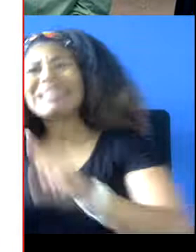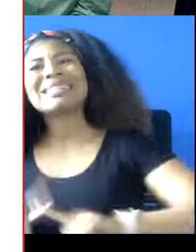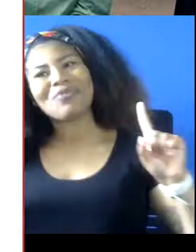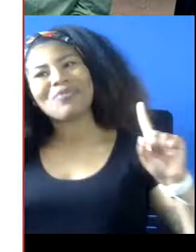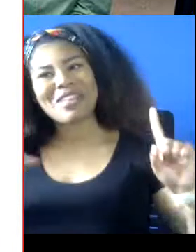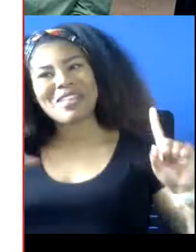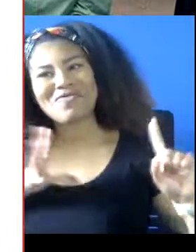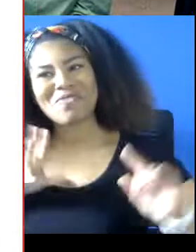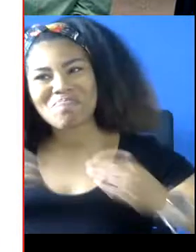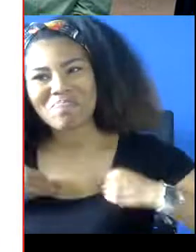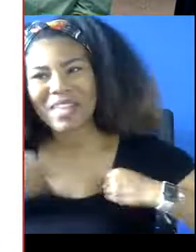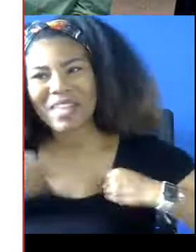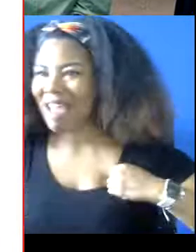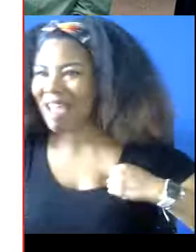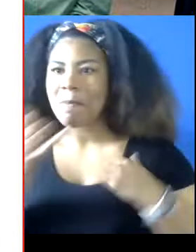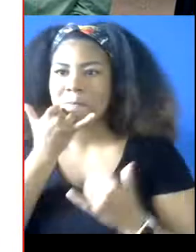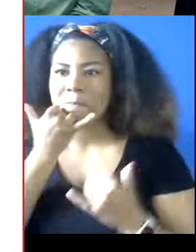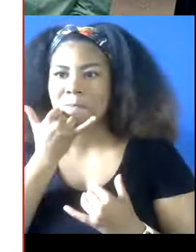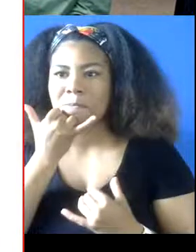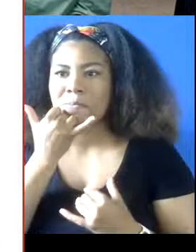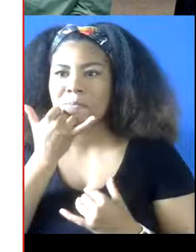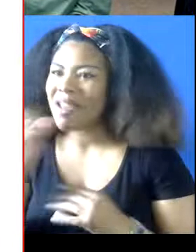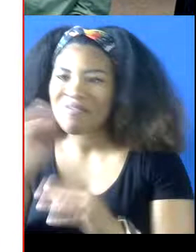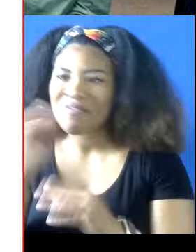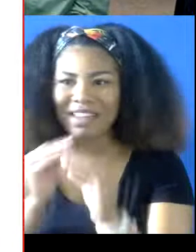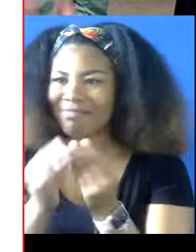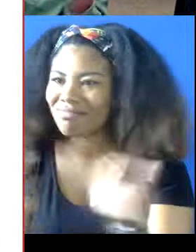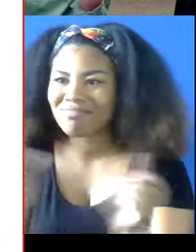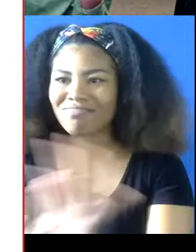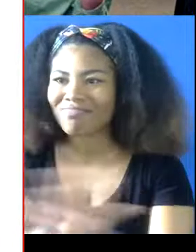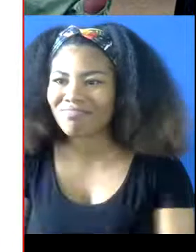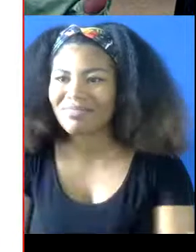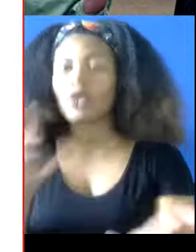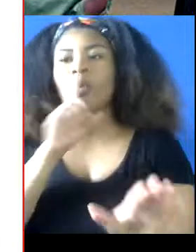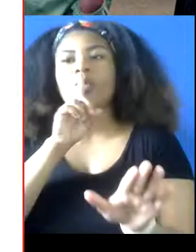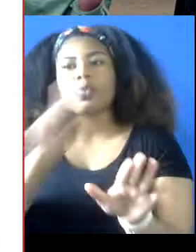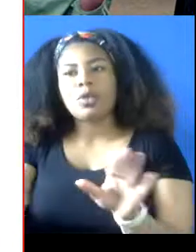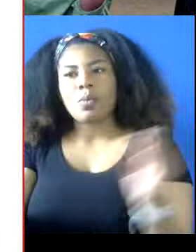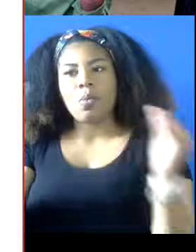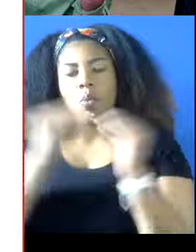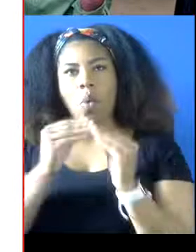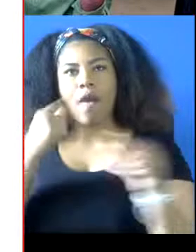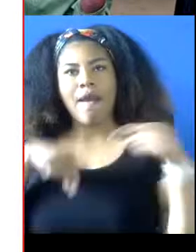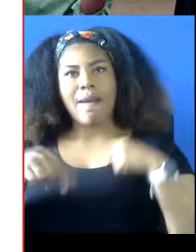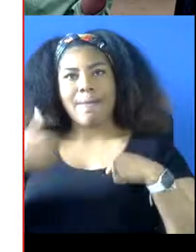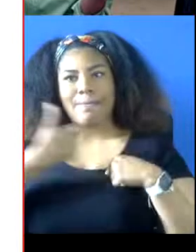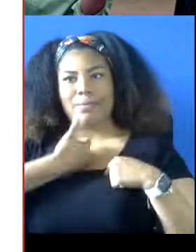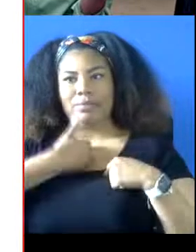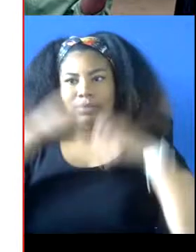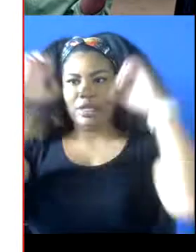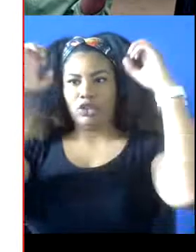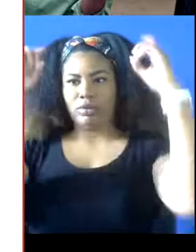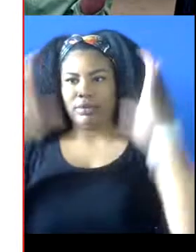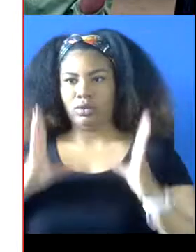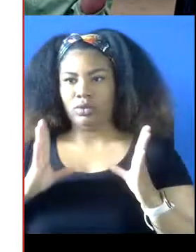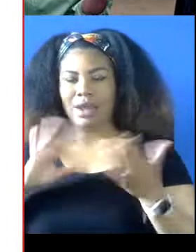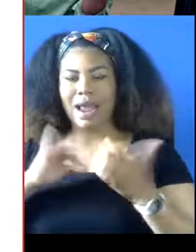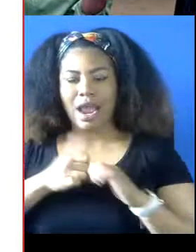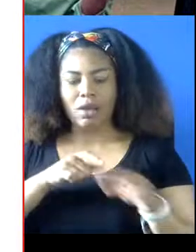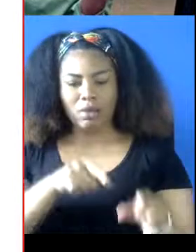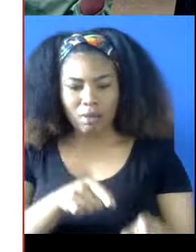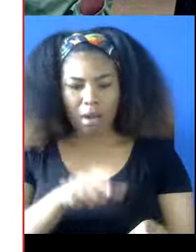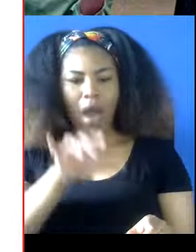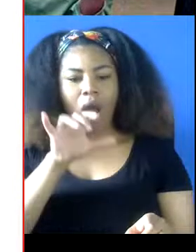neurodivergency is going to require us as educators to think about the different ways that we approach students in